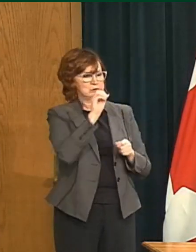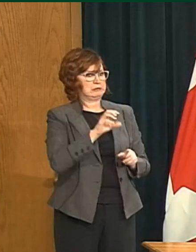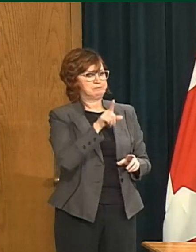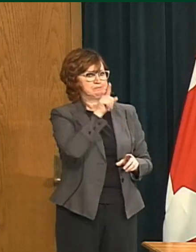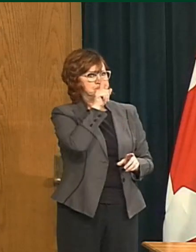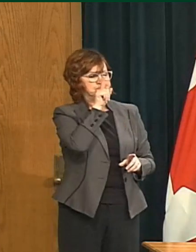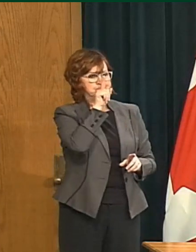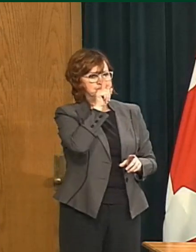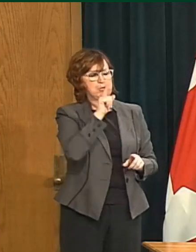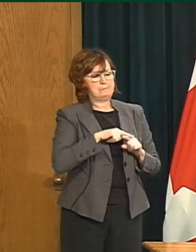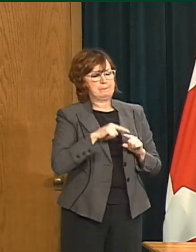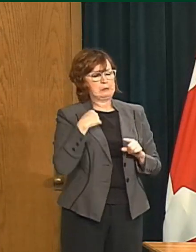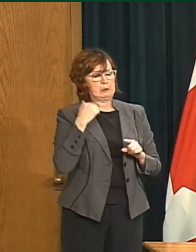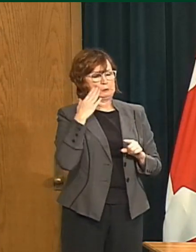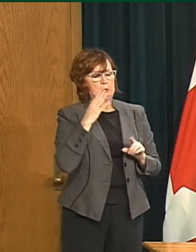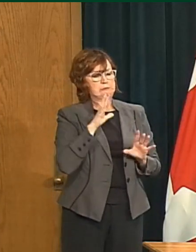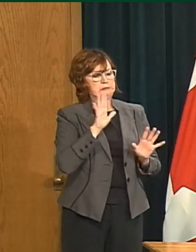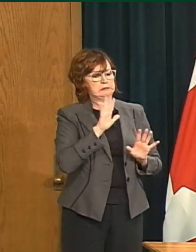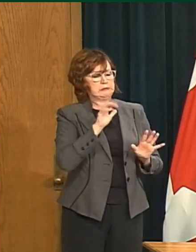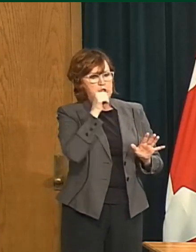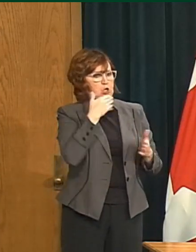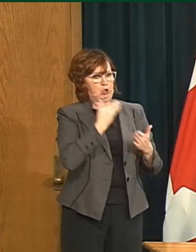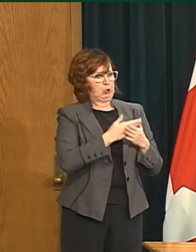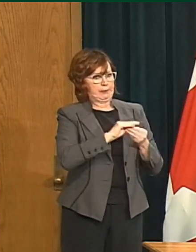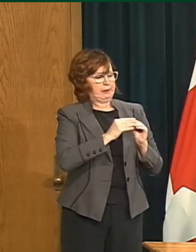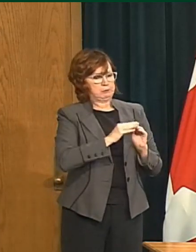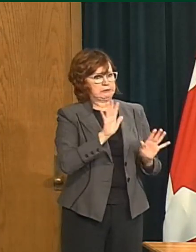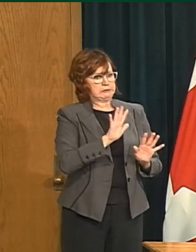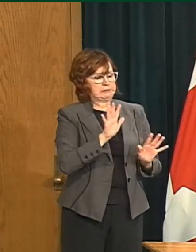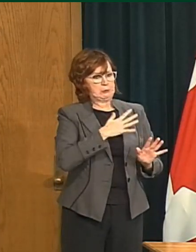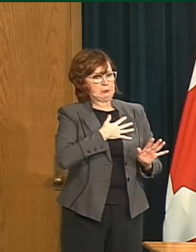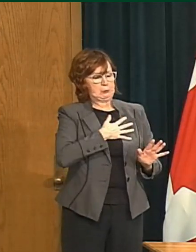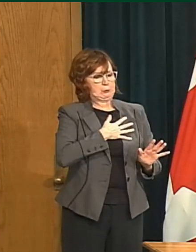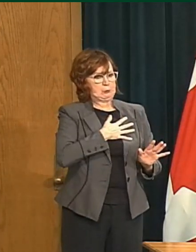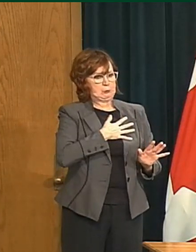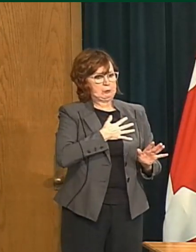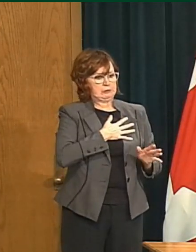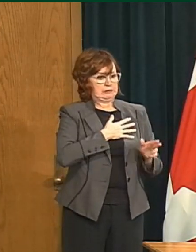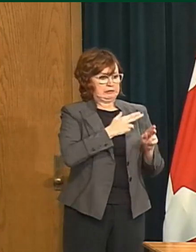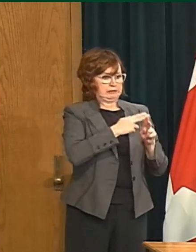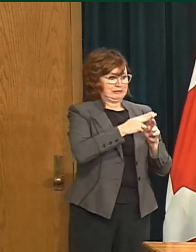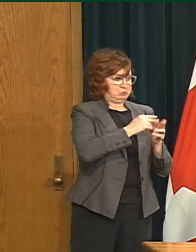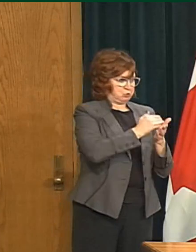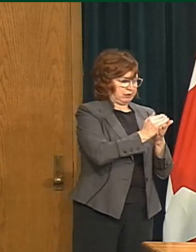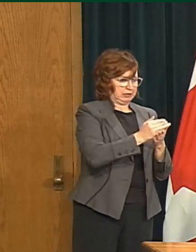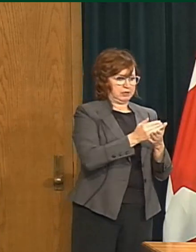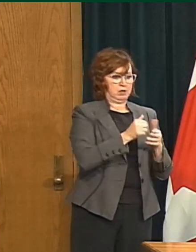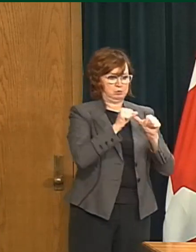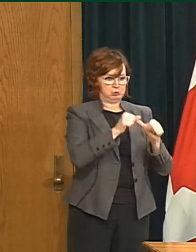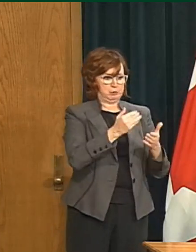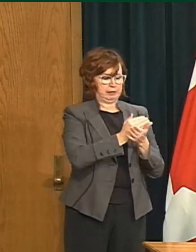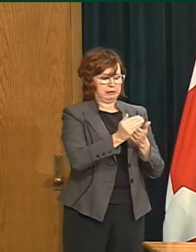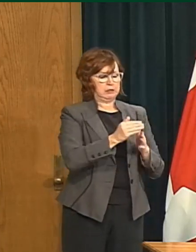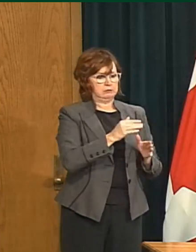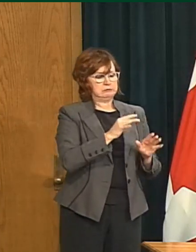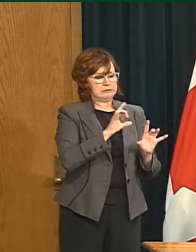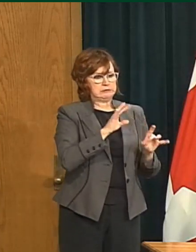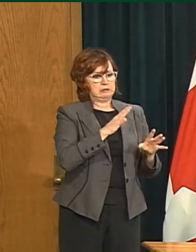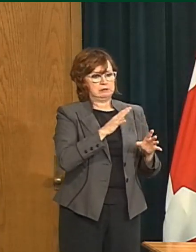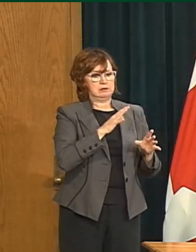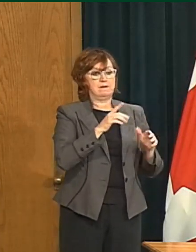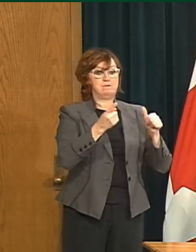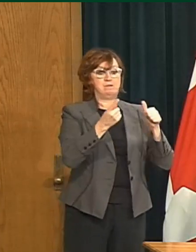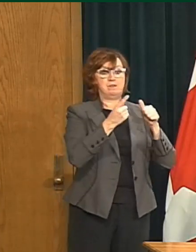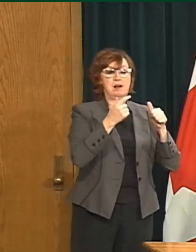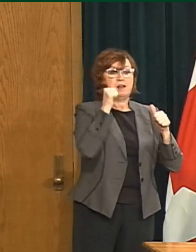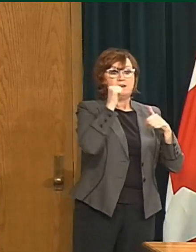to the temporary and permanent layoffs that we're seeing in all sorts of industries across this province, and that would be the second thing that I think about every